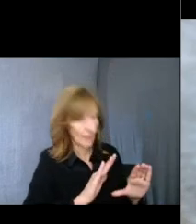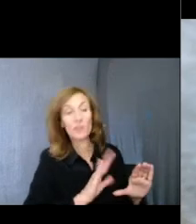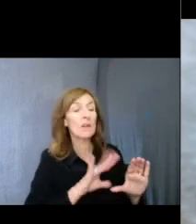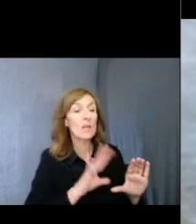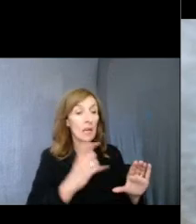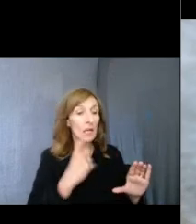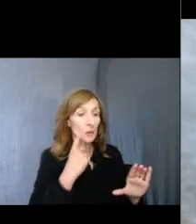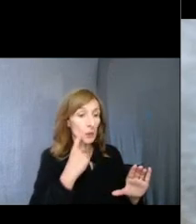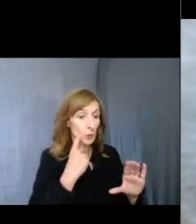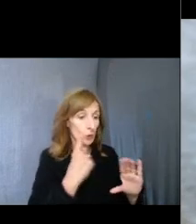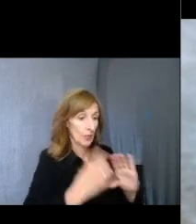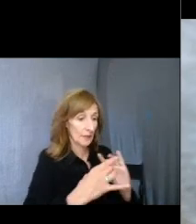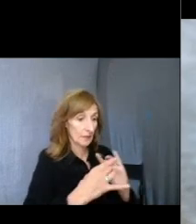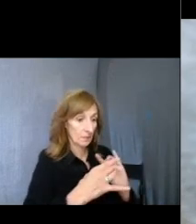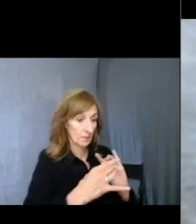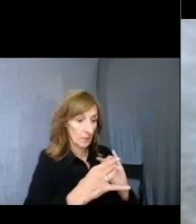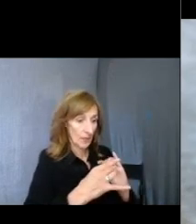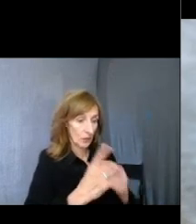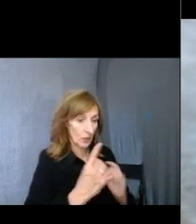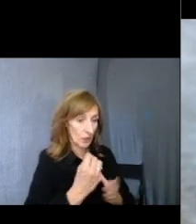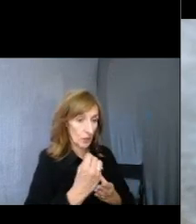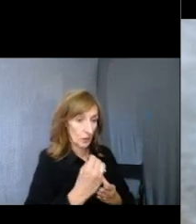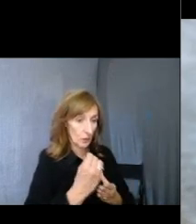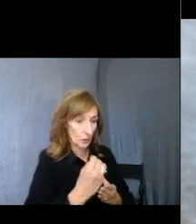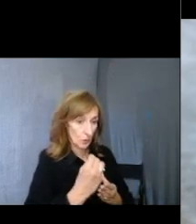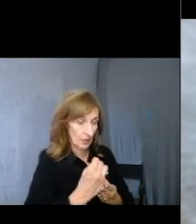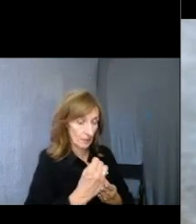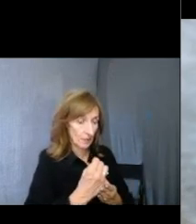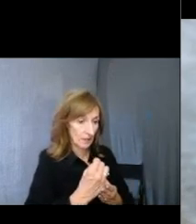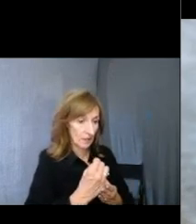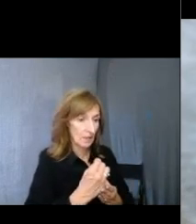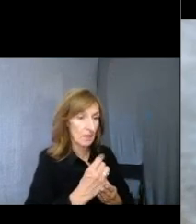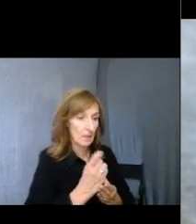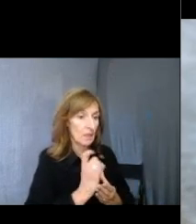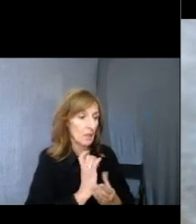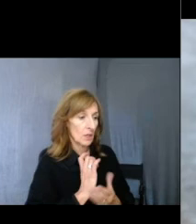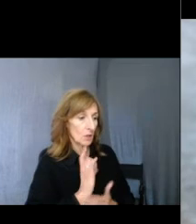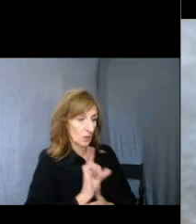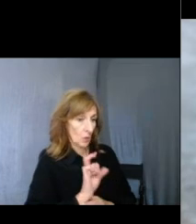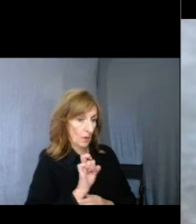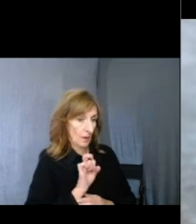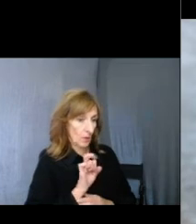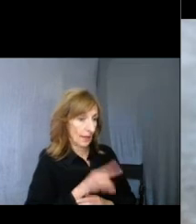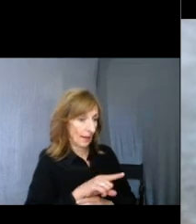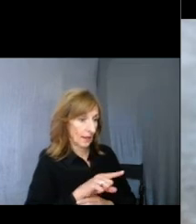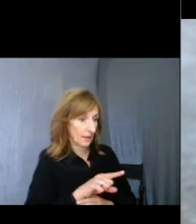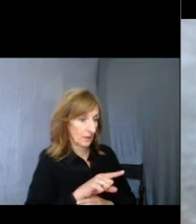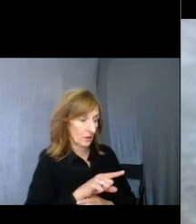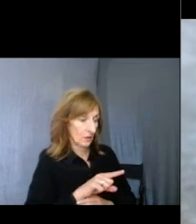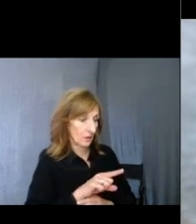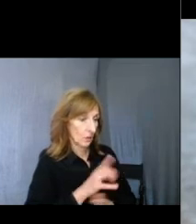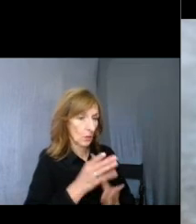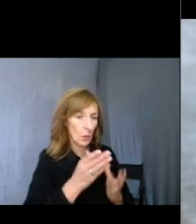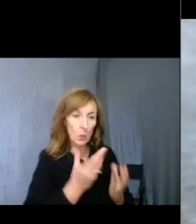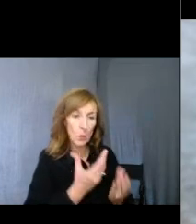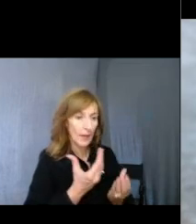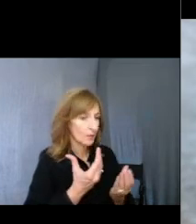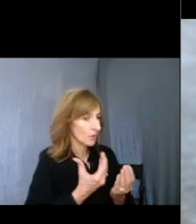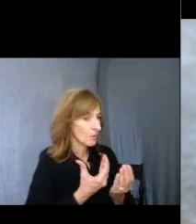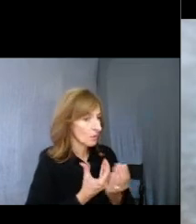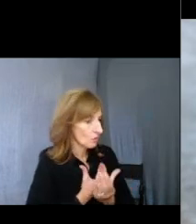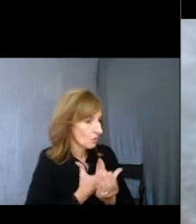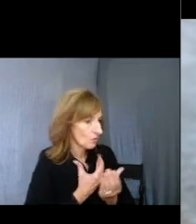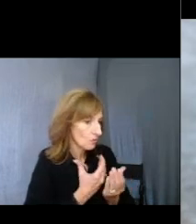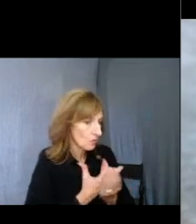mentioned the treatment aspects. So I'll ask you, what new avenues of treatment